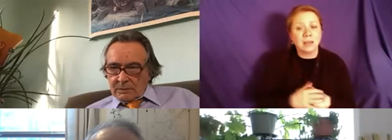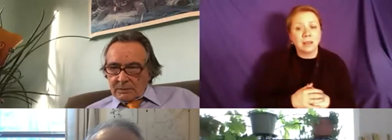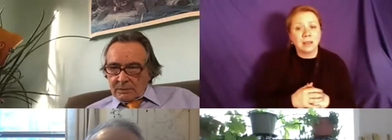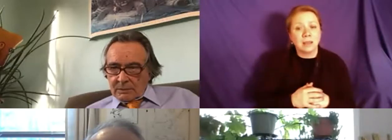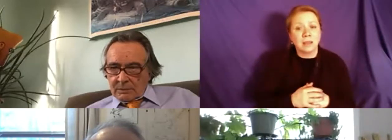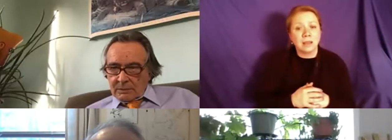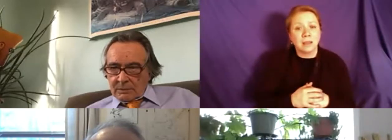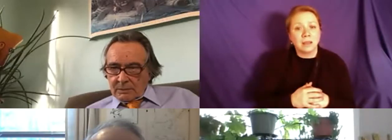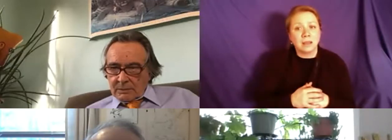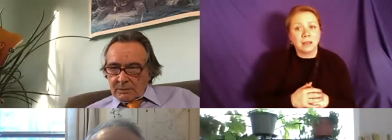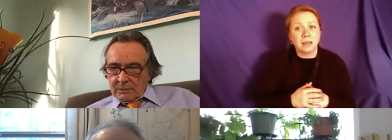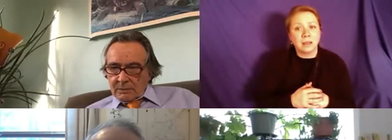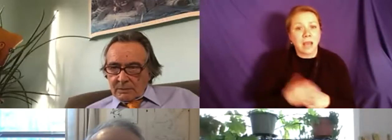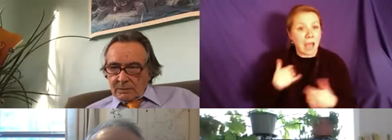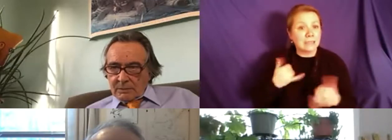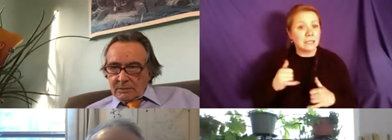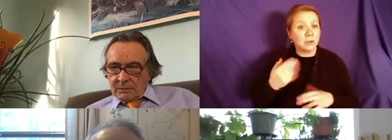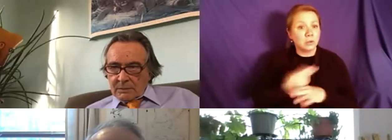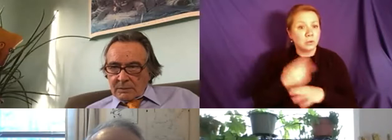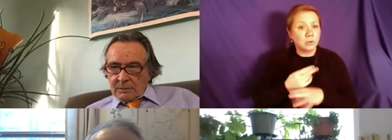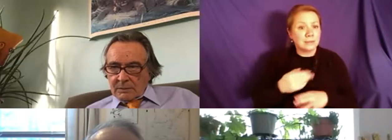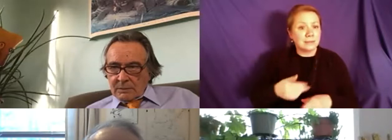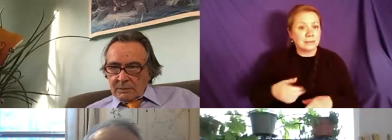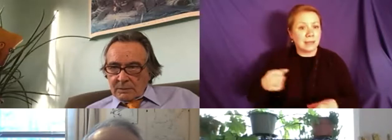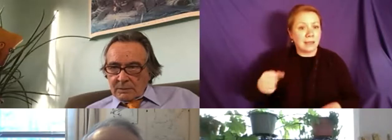even though I use a walking stick or a cane,